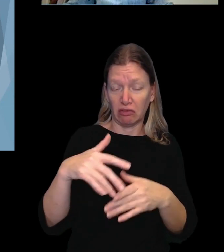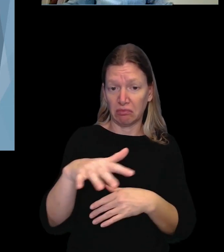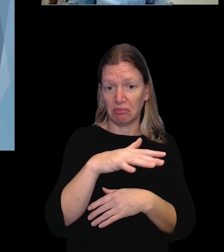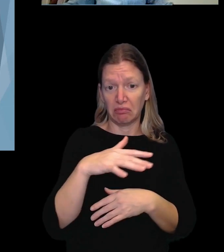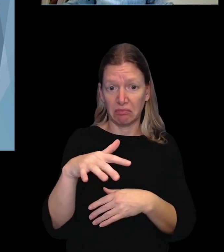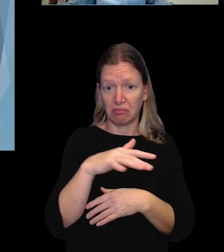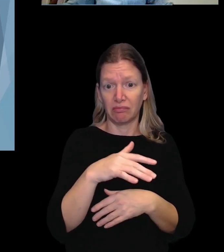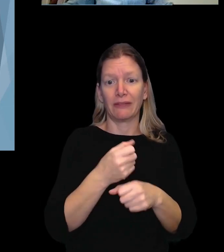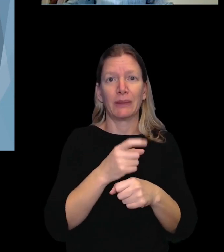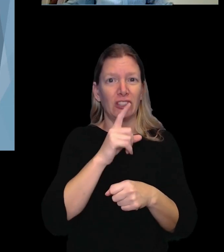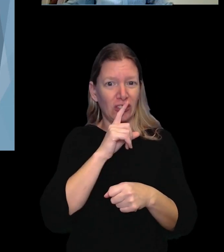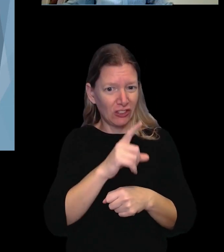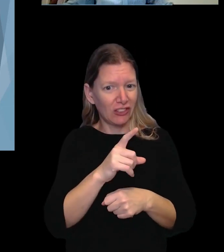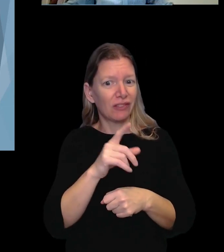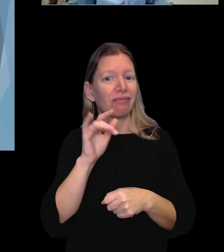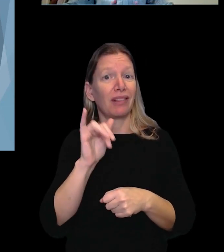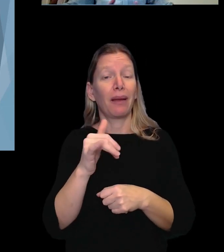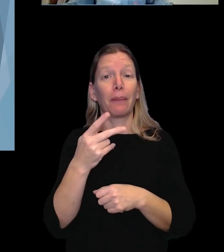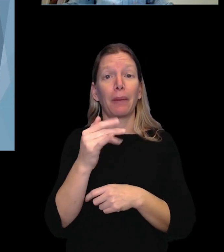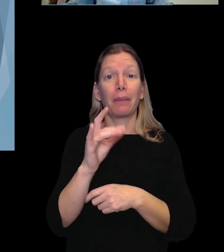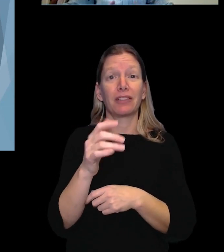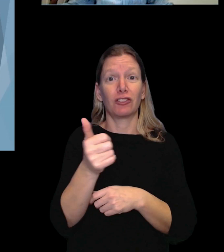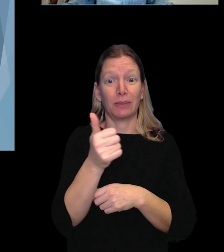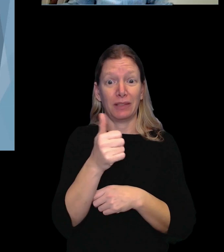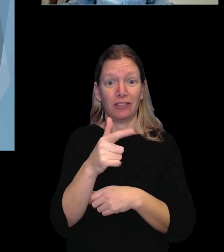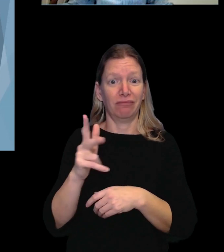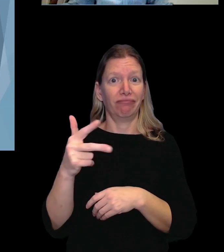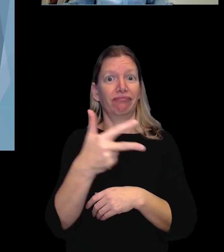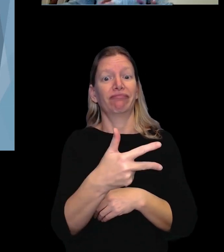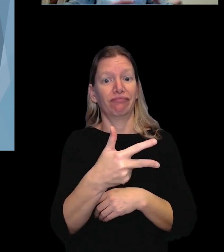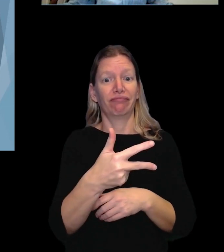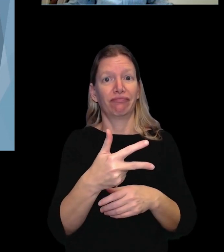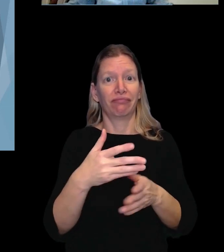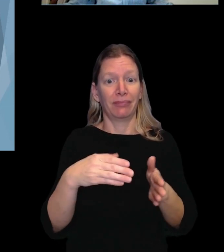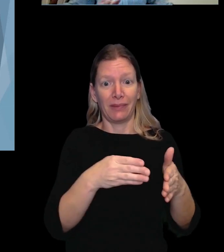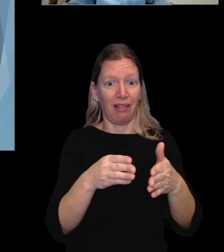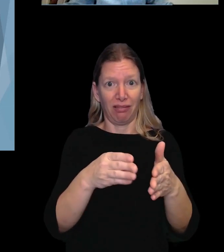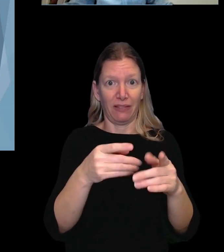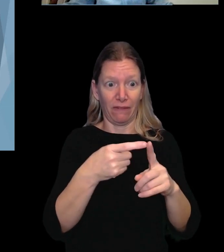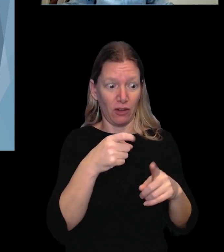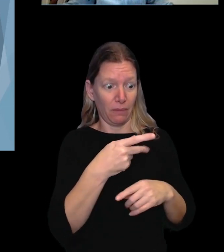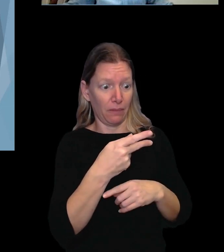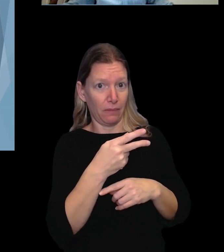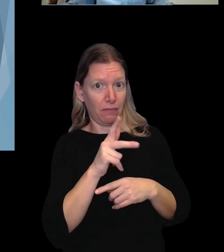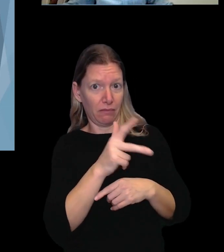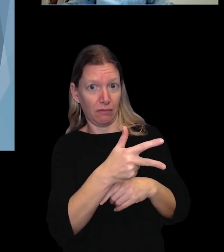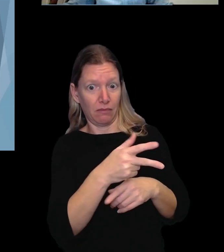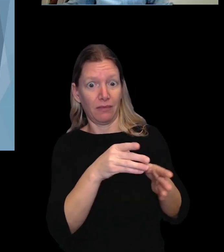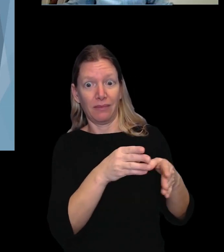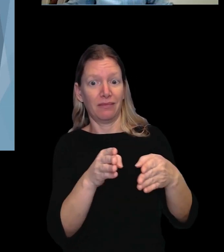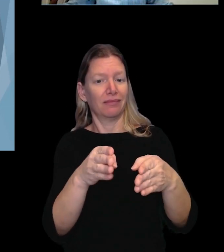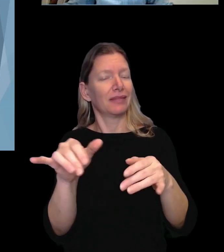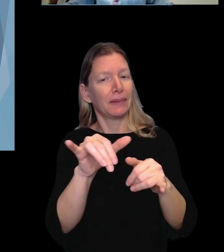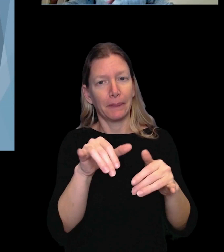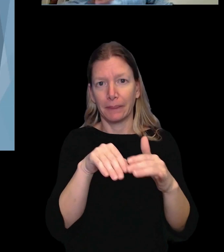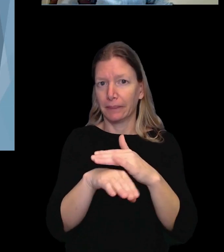or near the polling place, make sure that the path of travel from the public transportation to the entrance to the polling